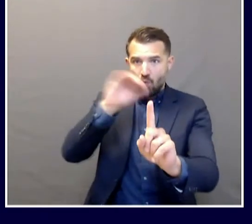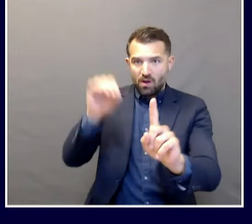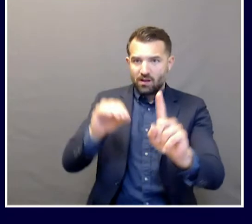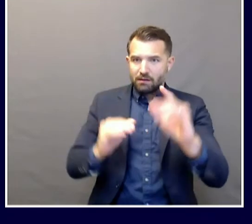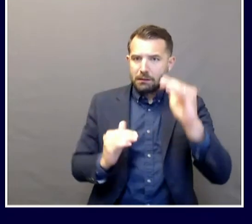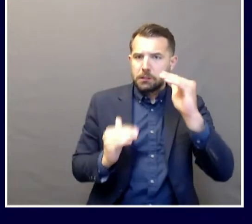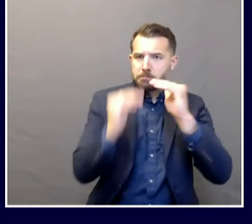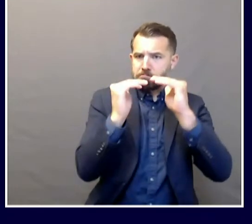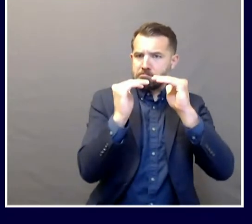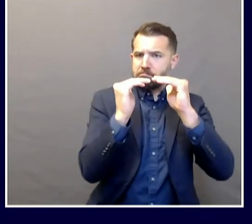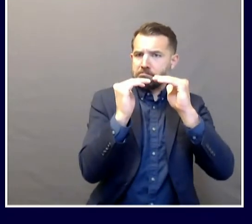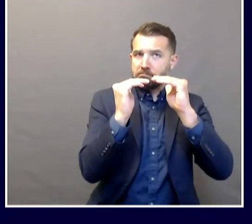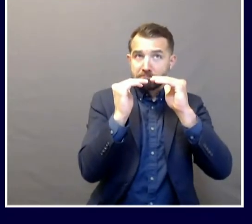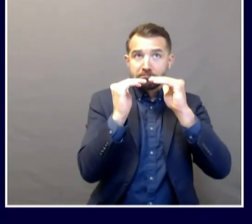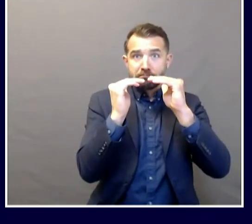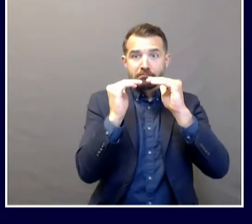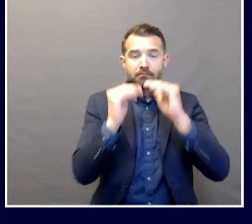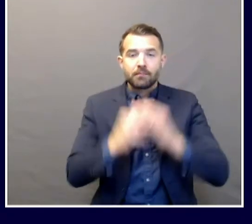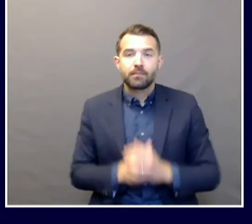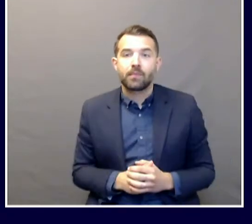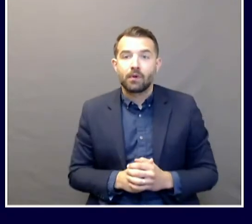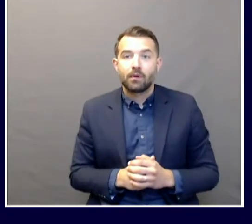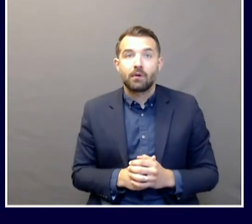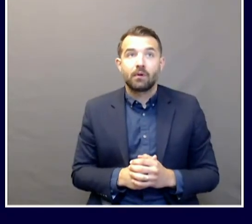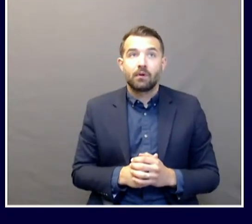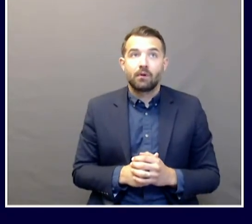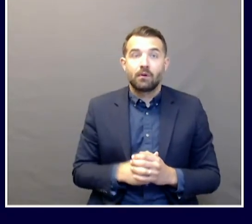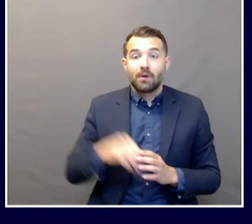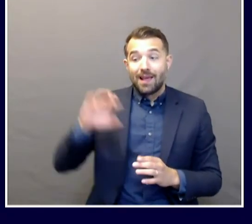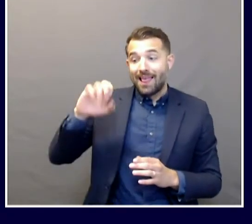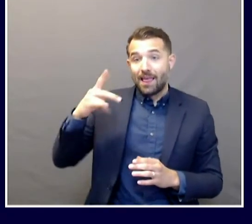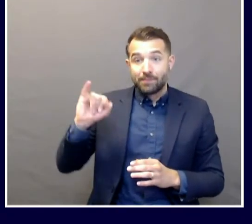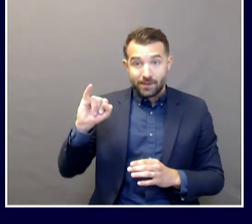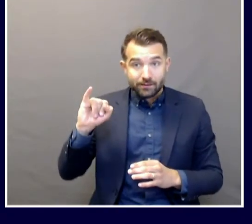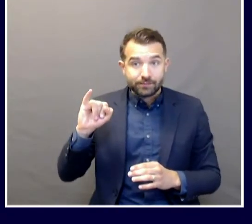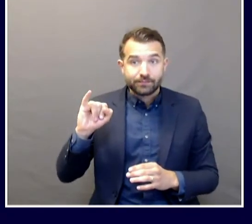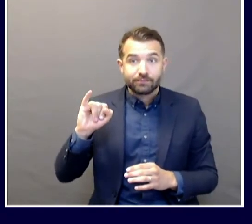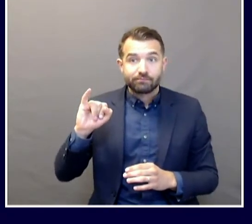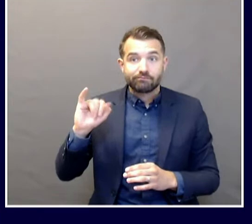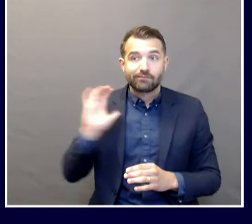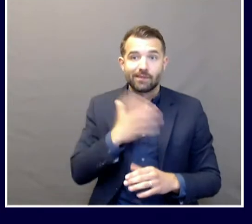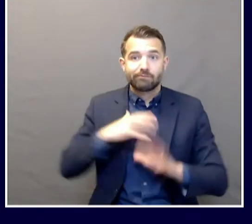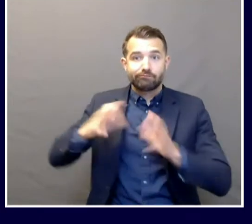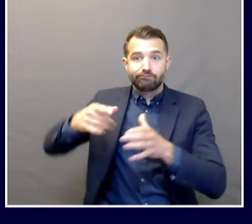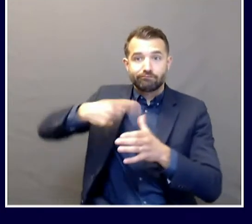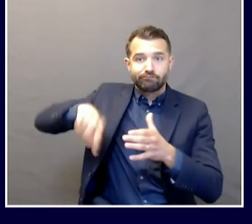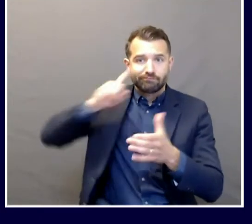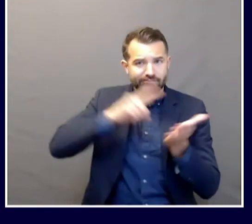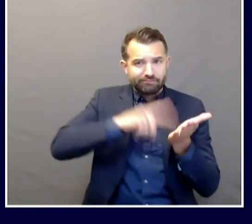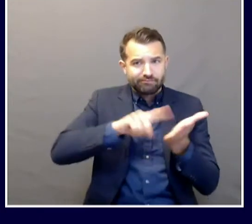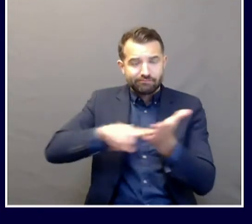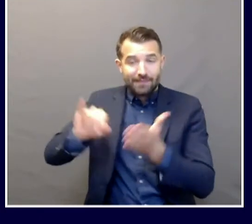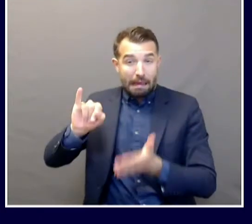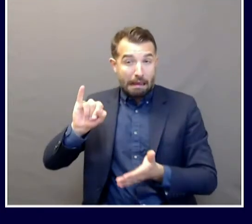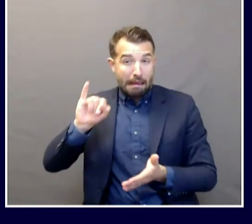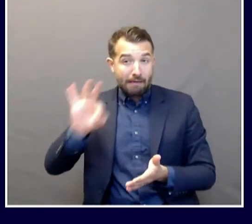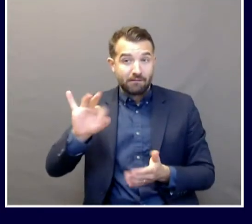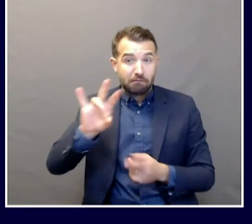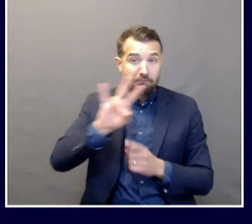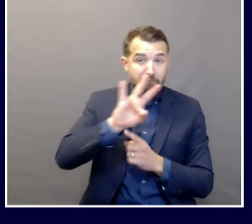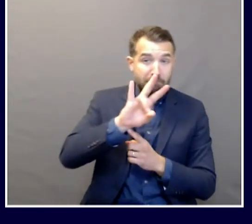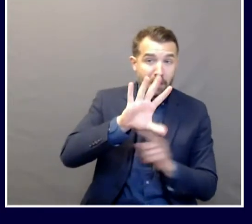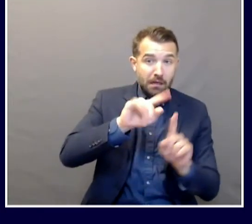for epidemiological purposes, when we get into that 75 to 85% band, that's what gets us closer to